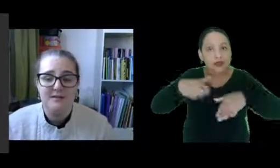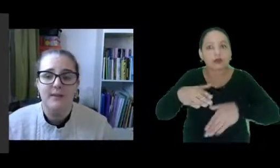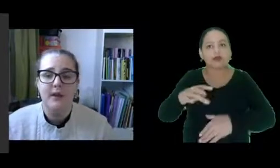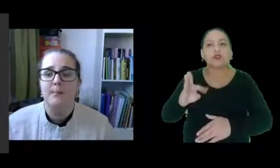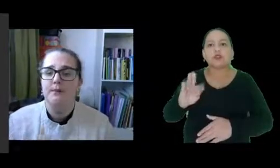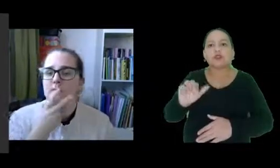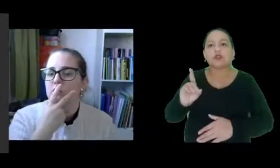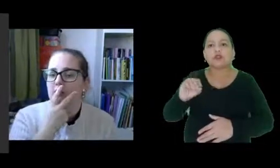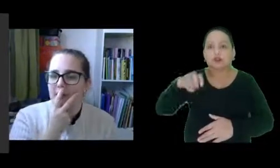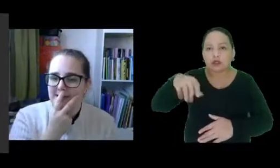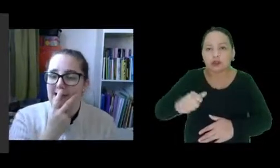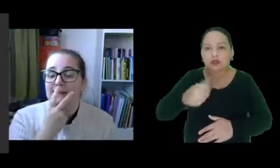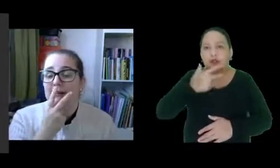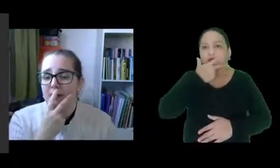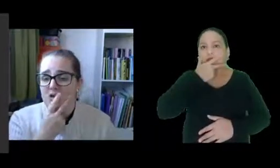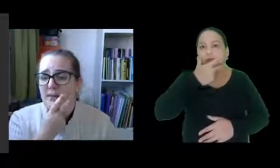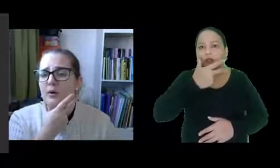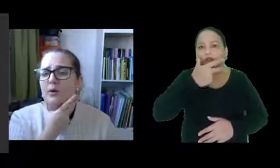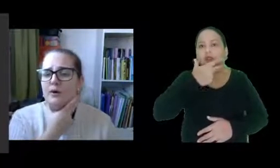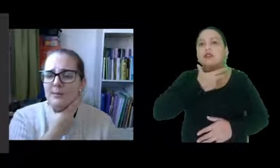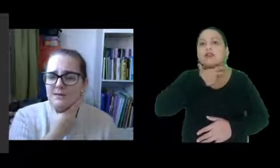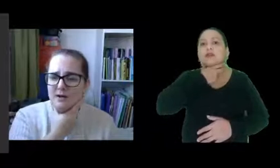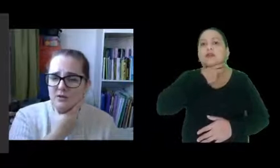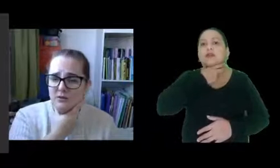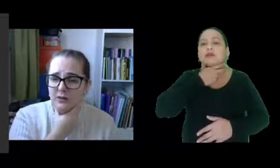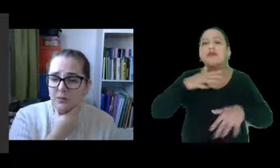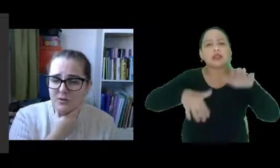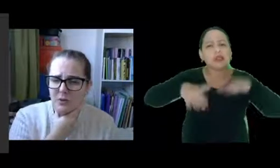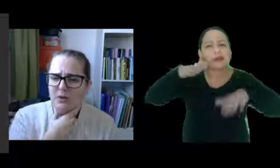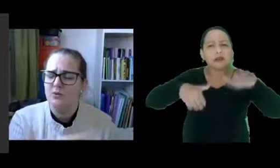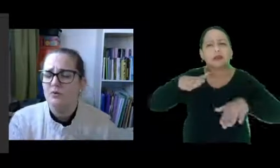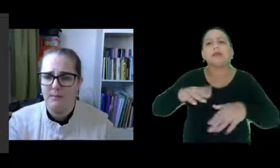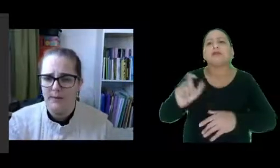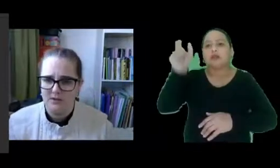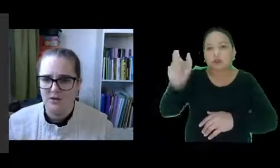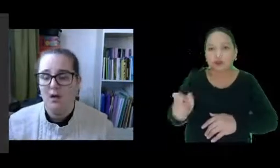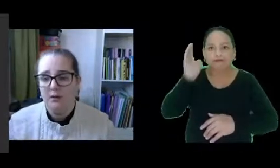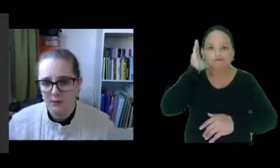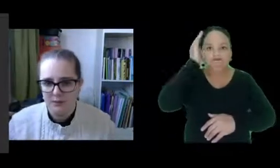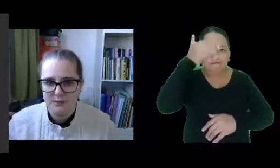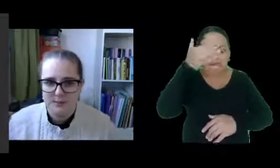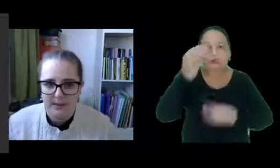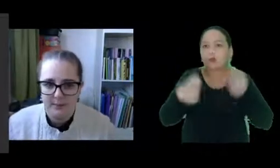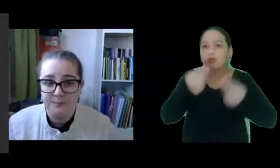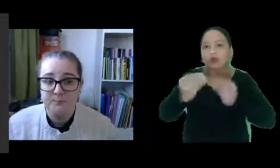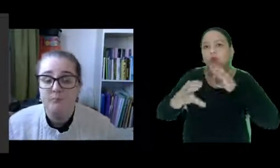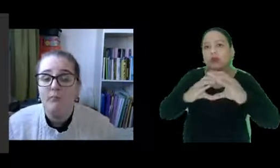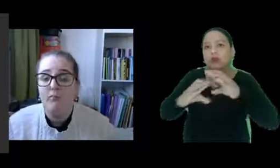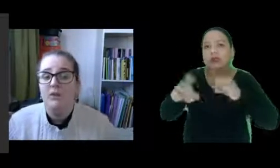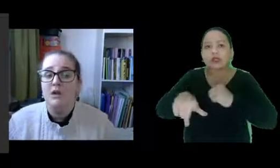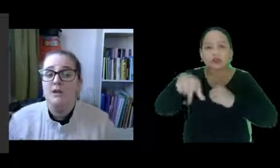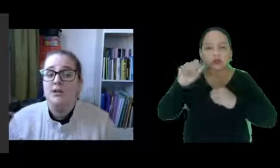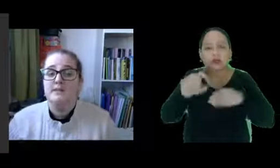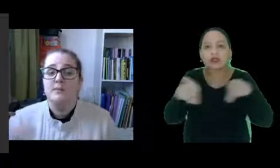You can put more in front of the mouth, placing lower in the neck, depending on the deafness person.